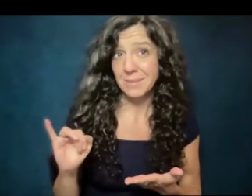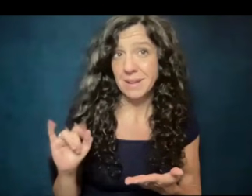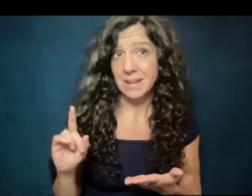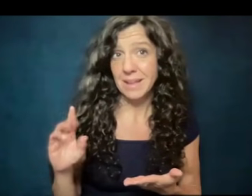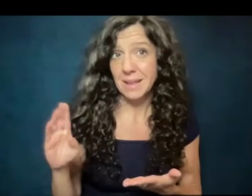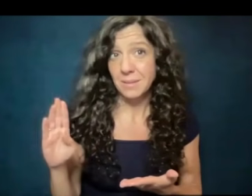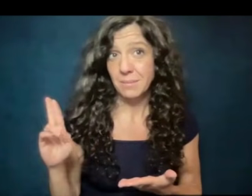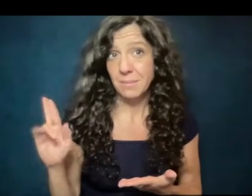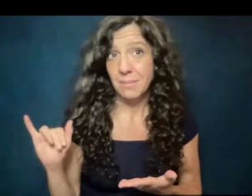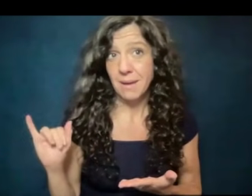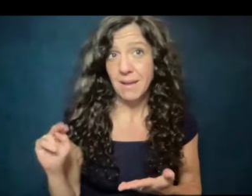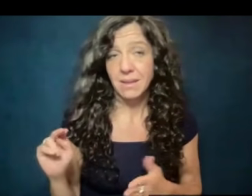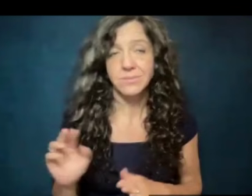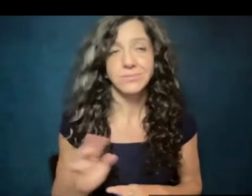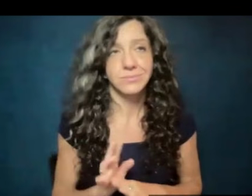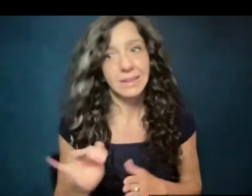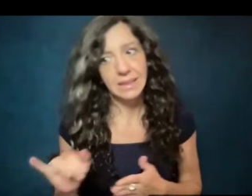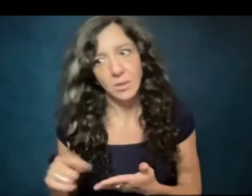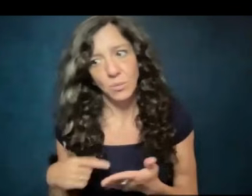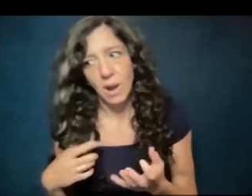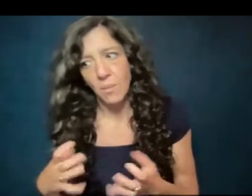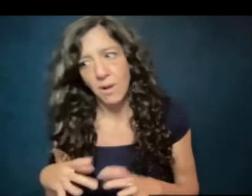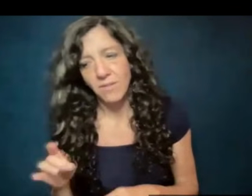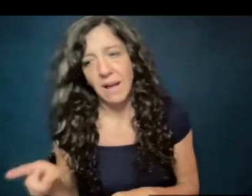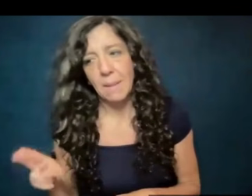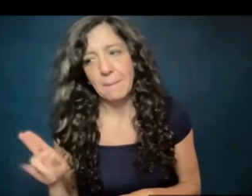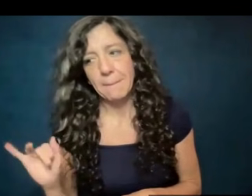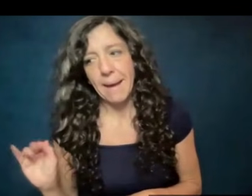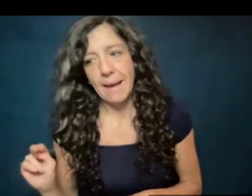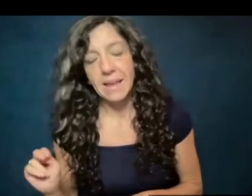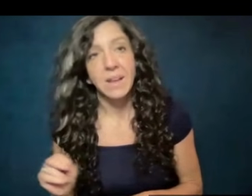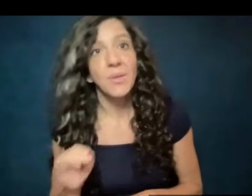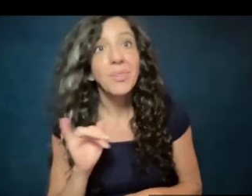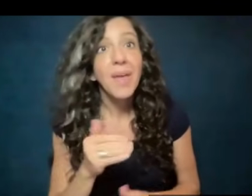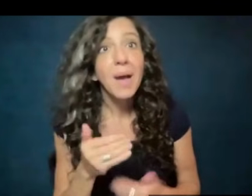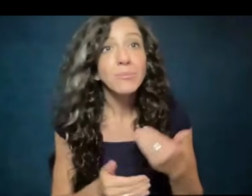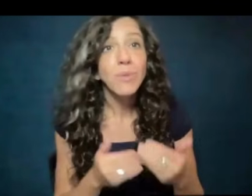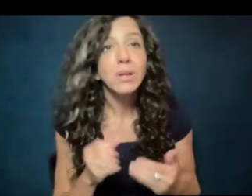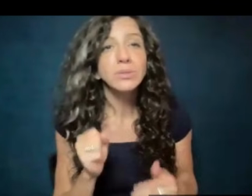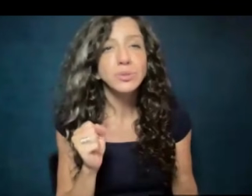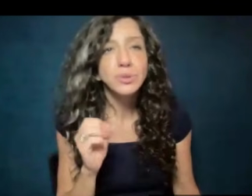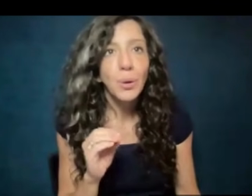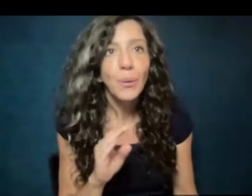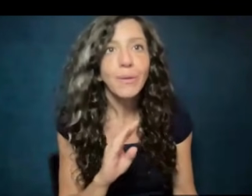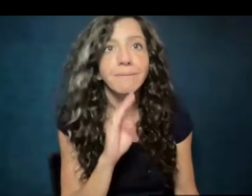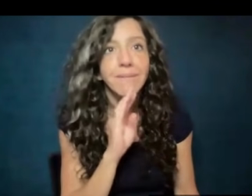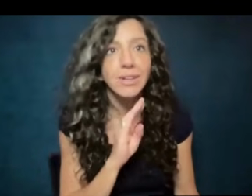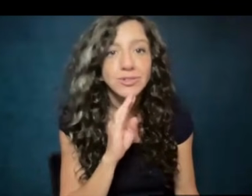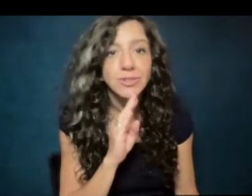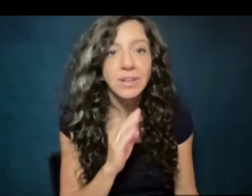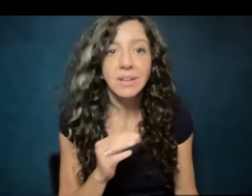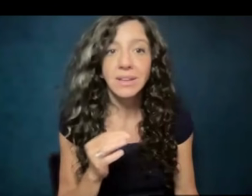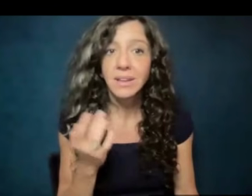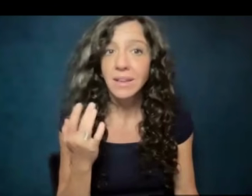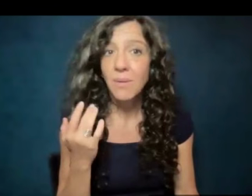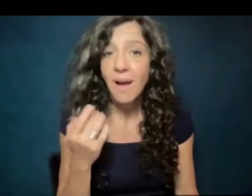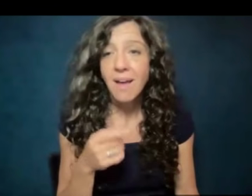was looking for actually, can be so frustrating because they